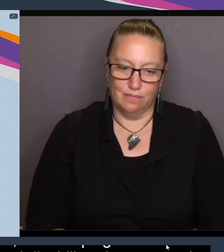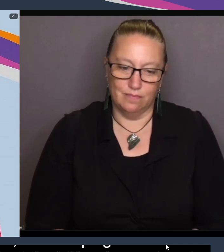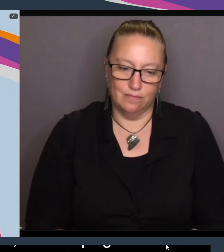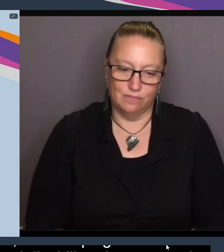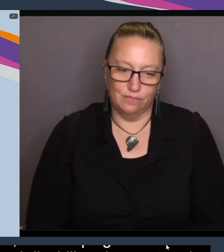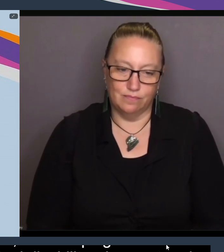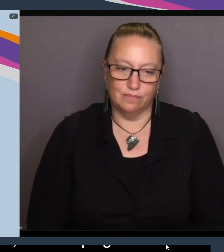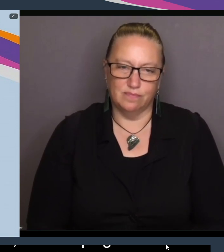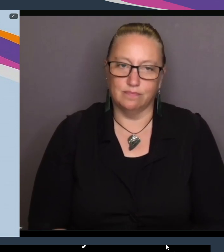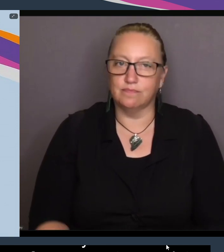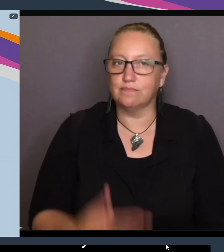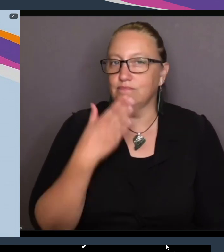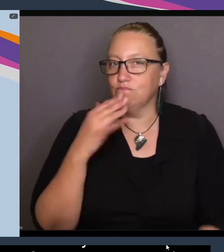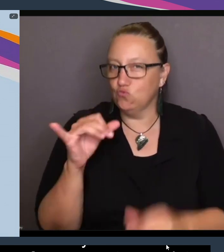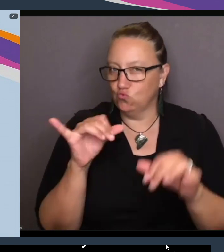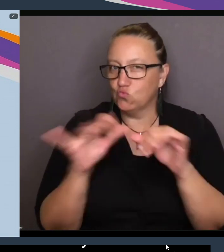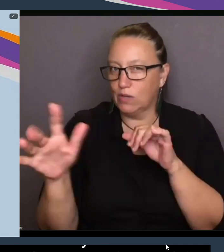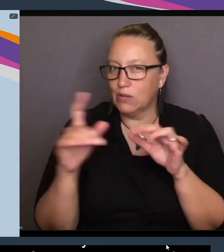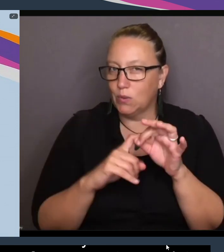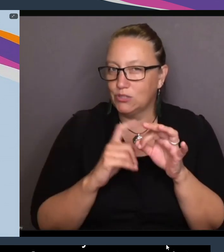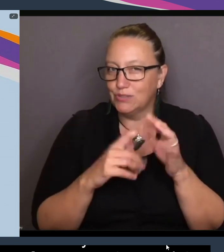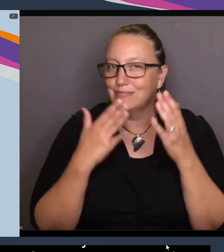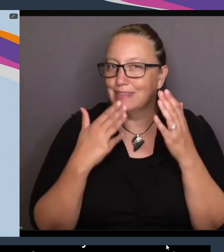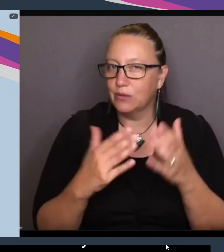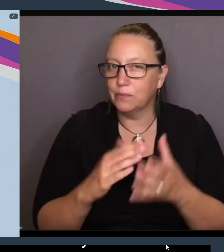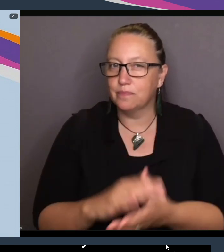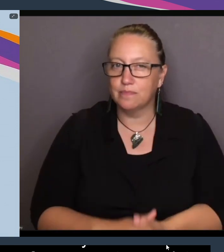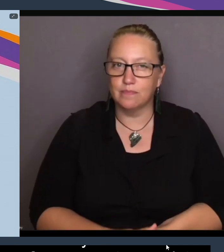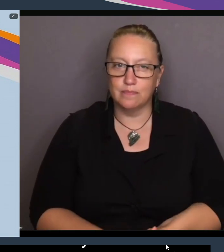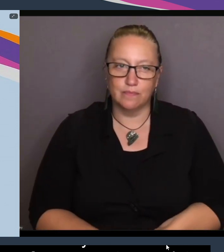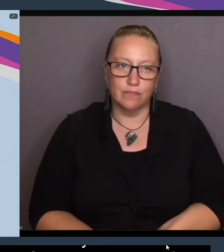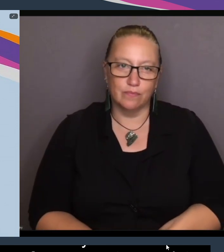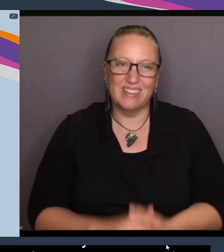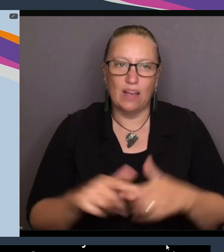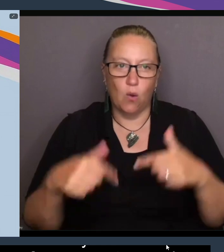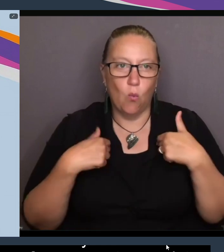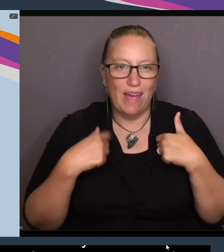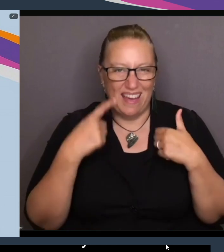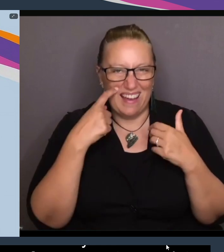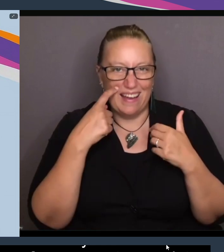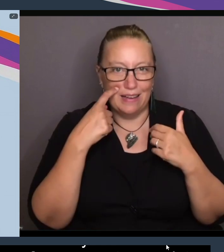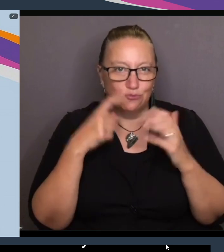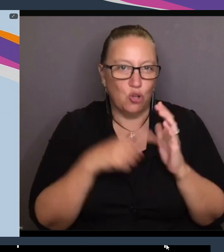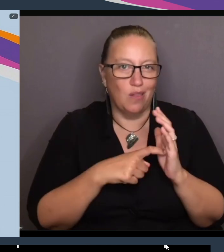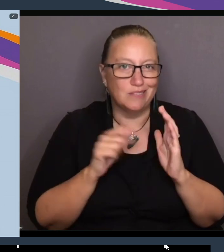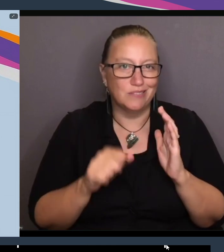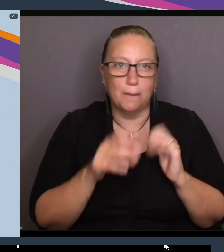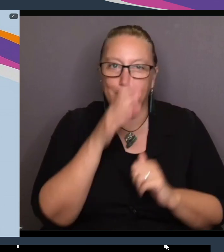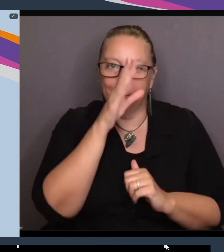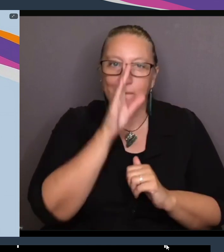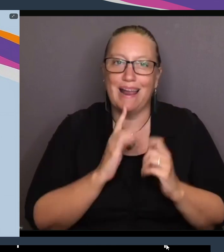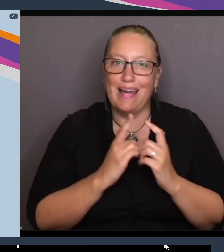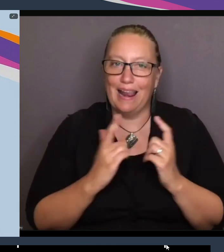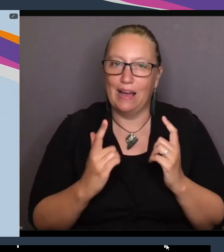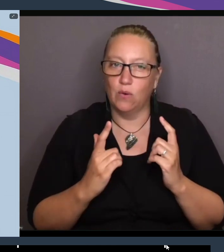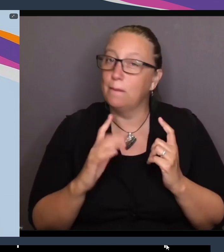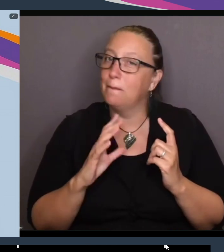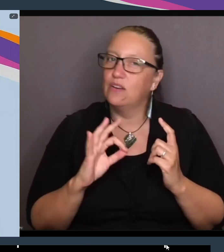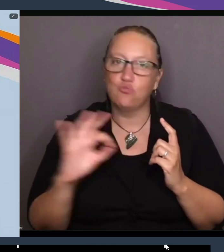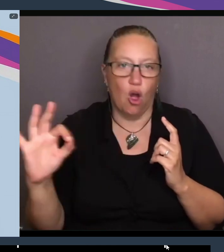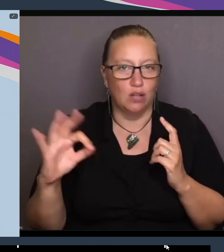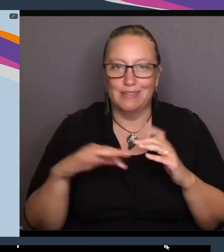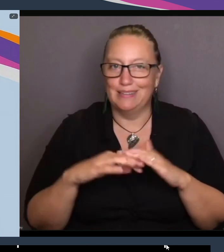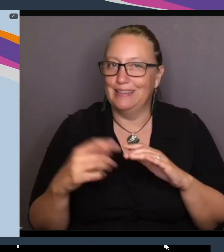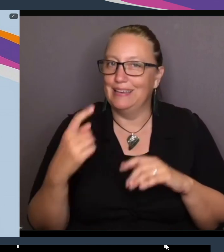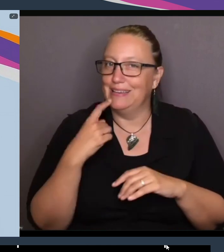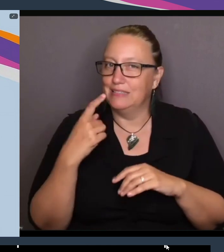Thanks, Sue. Great question. So we do acknowledge that the content is in plain language. It is not an easy read. And